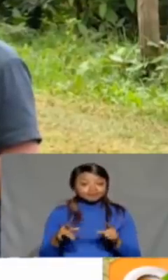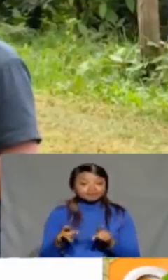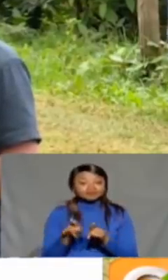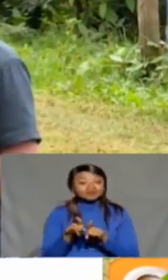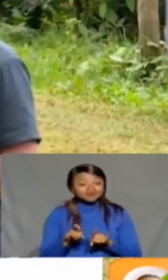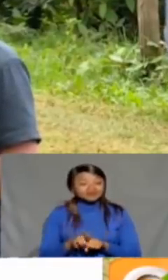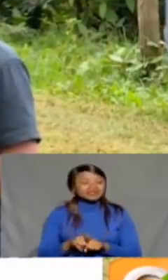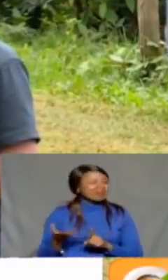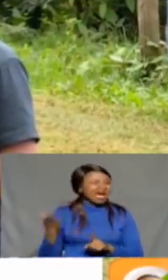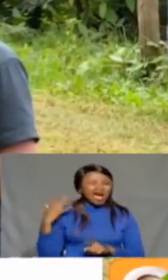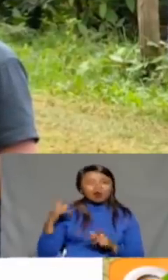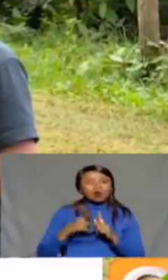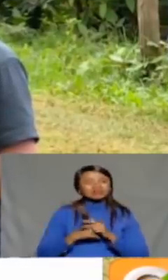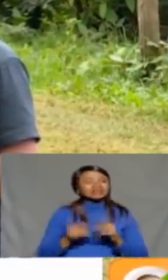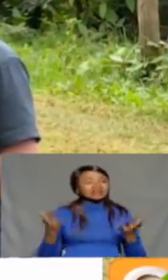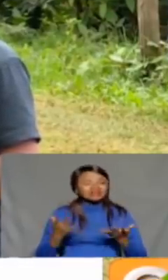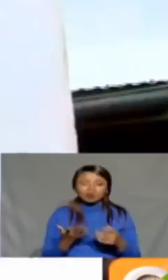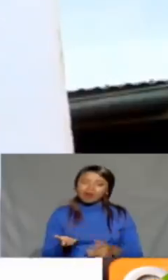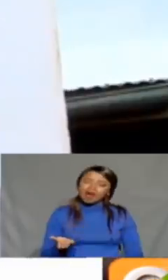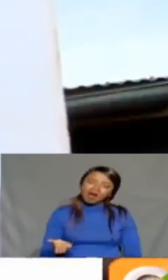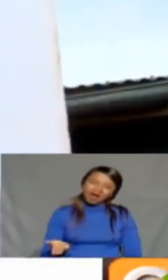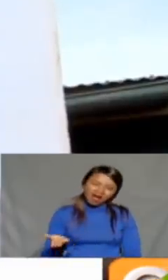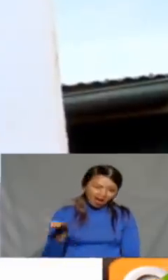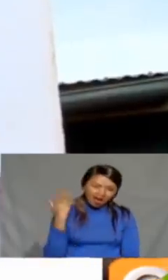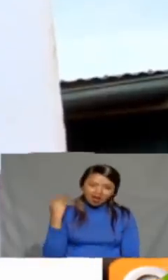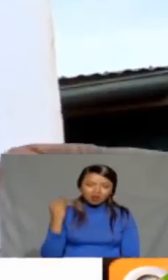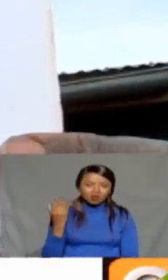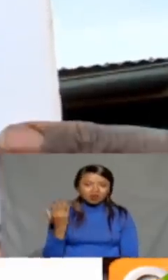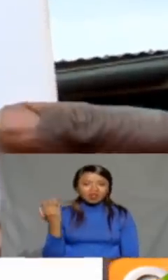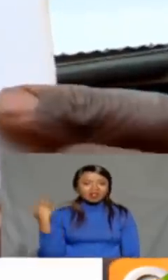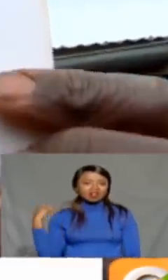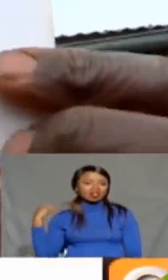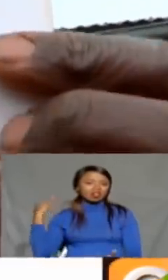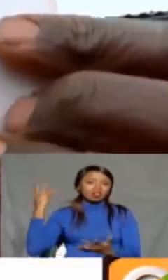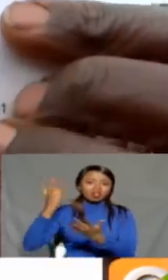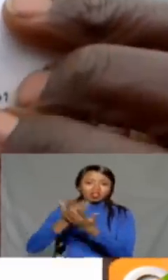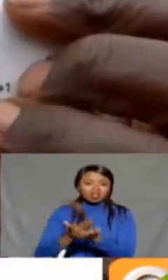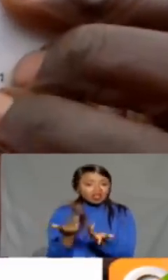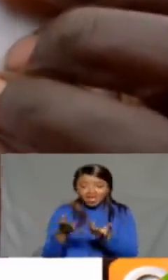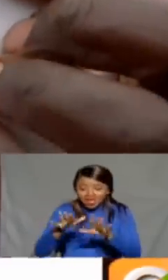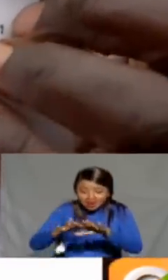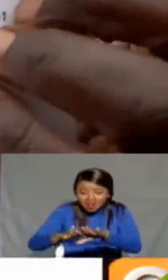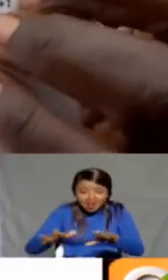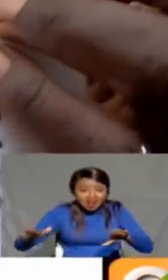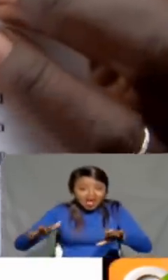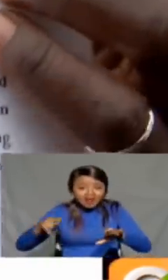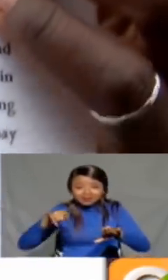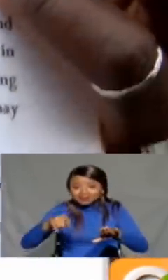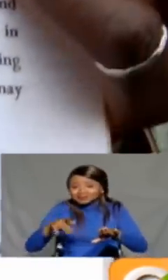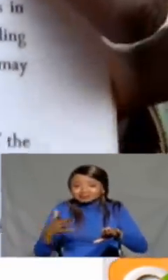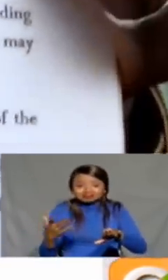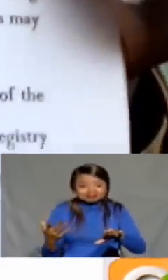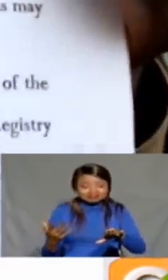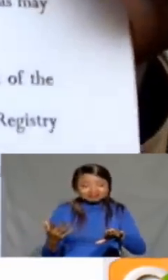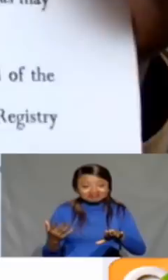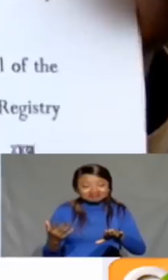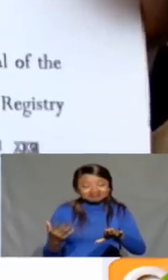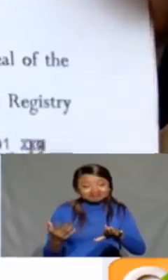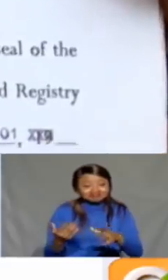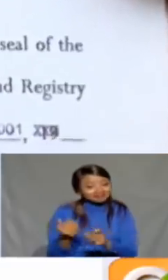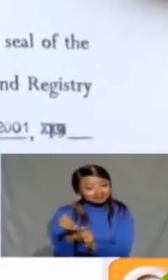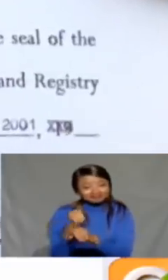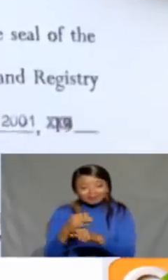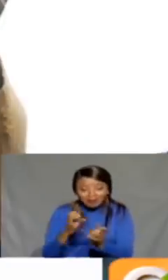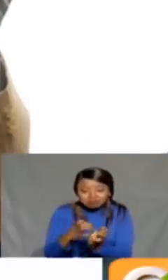vile walianzia ni mbele kabisa sasa na ilikuwa sasa mashamba imekuwa nini